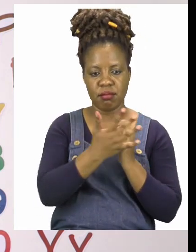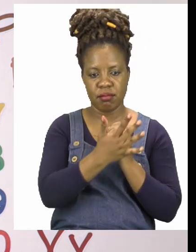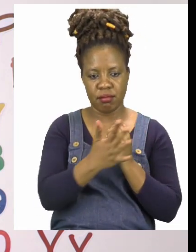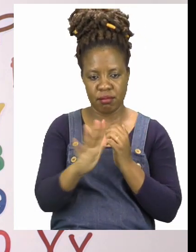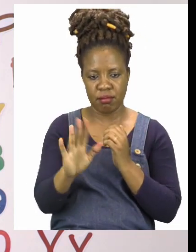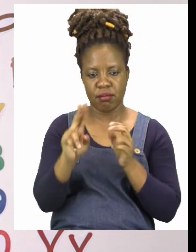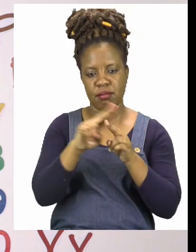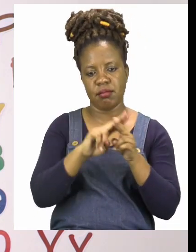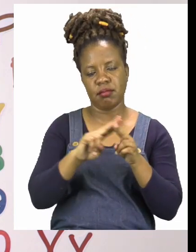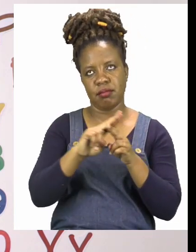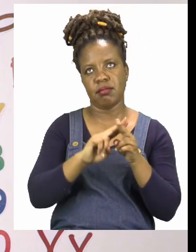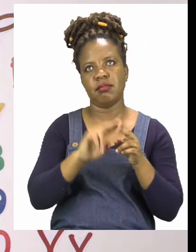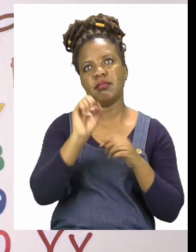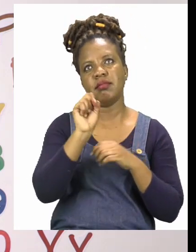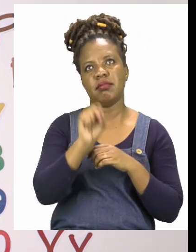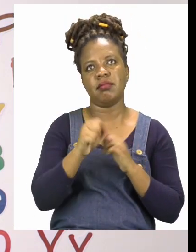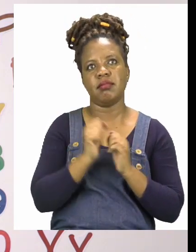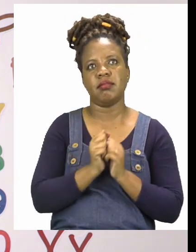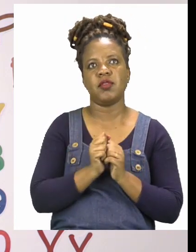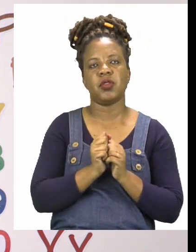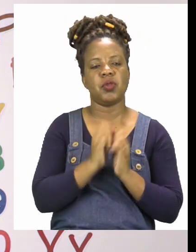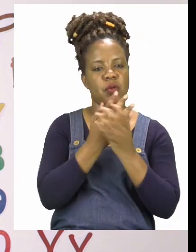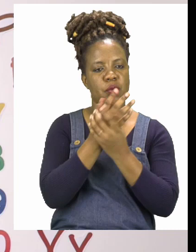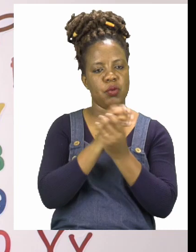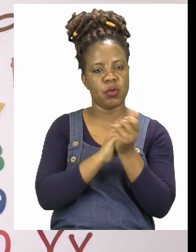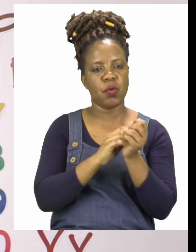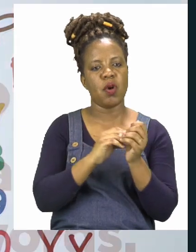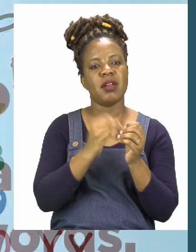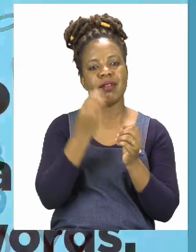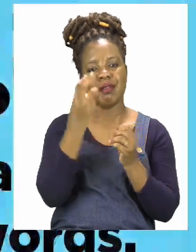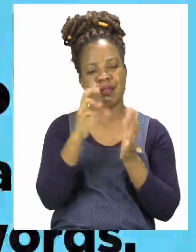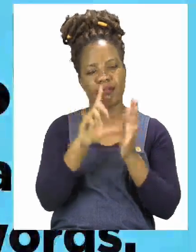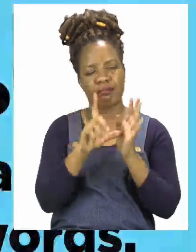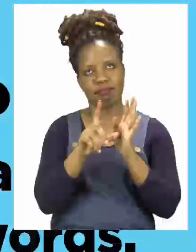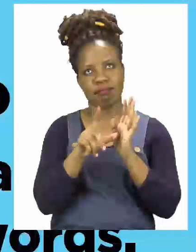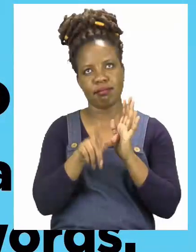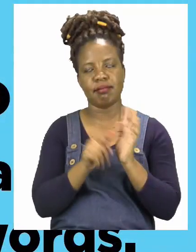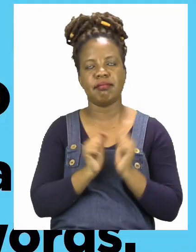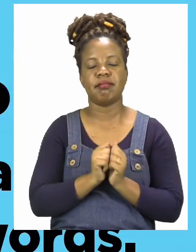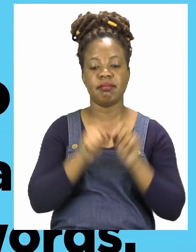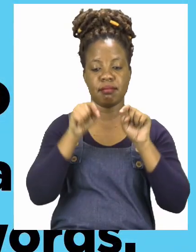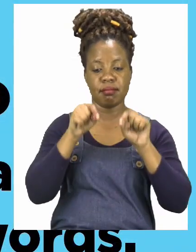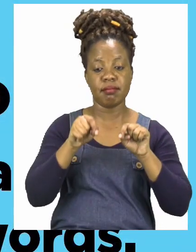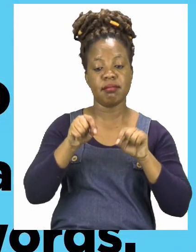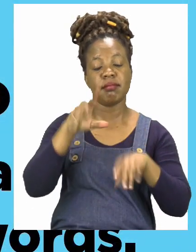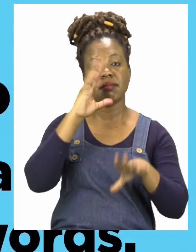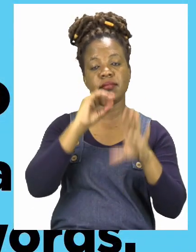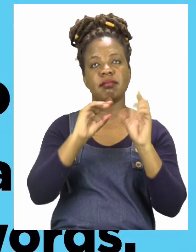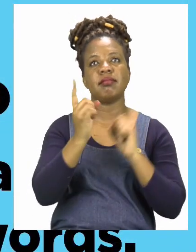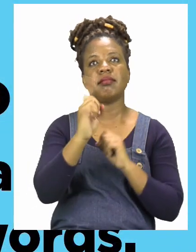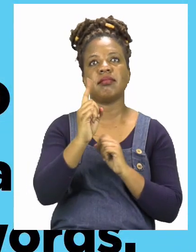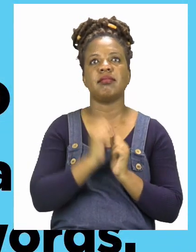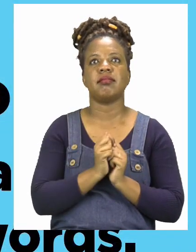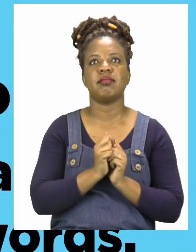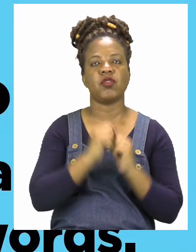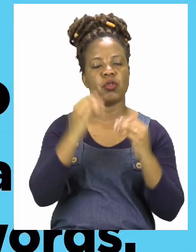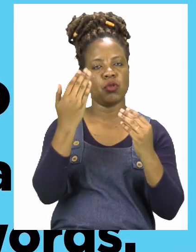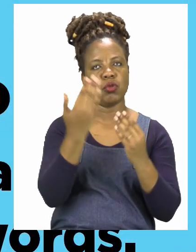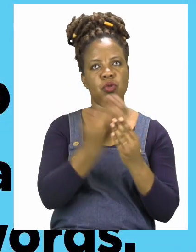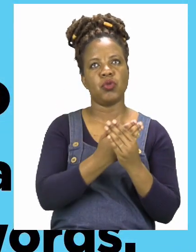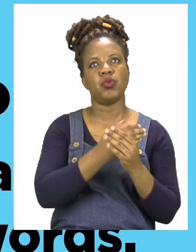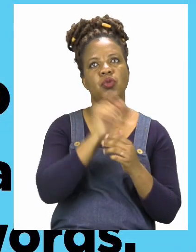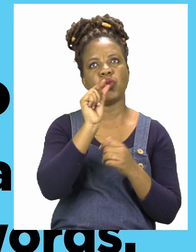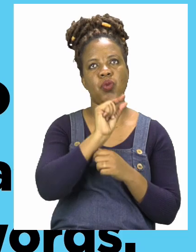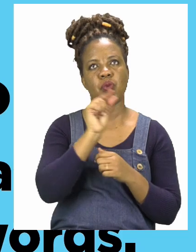sure that you wash your hands for 30 seconds. For today's lesson, we will be talking about